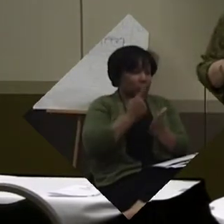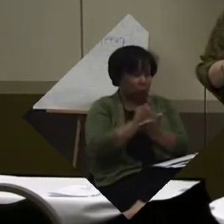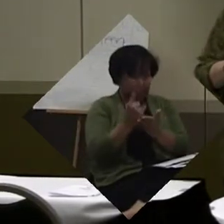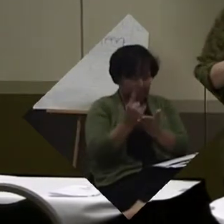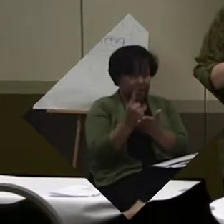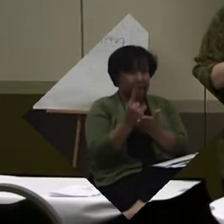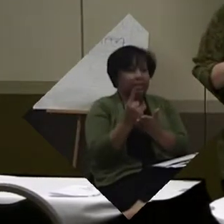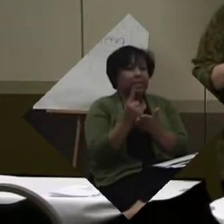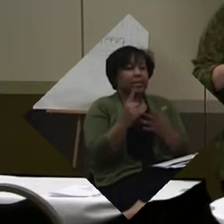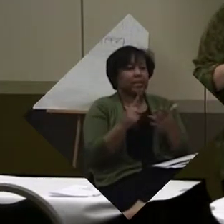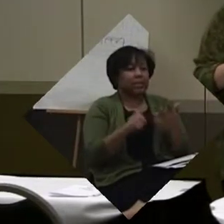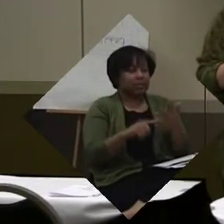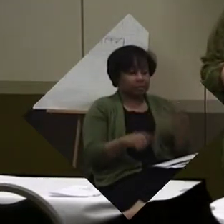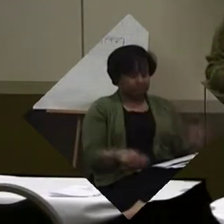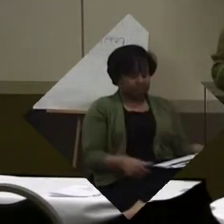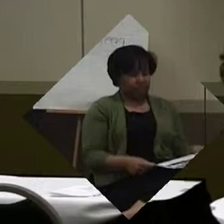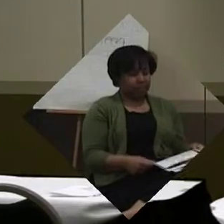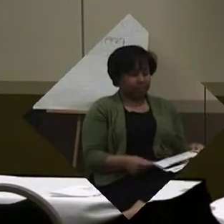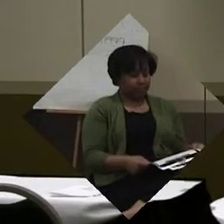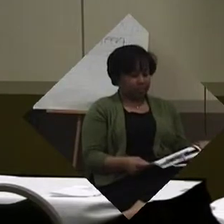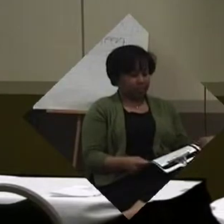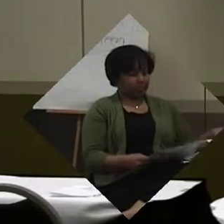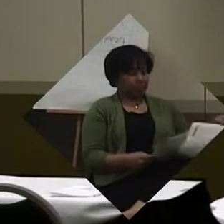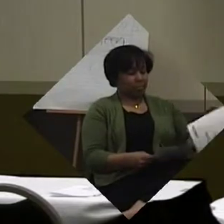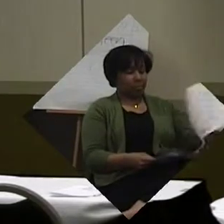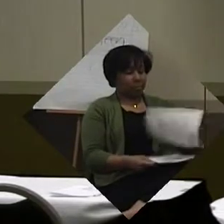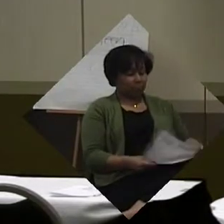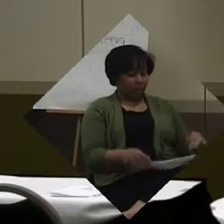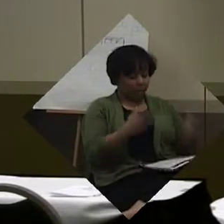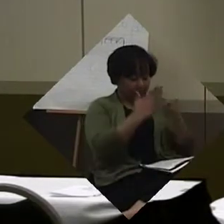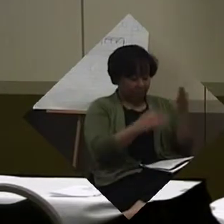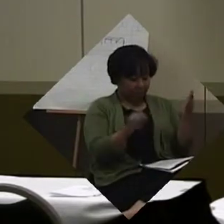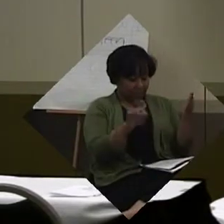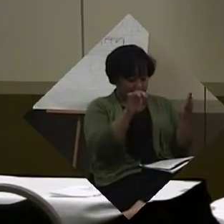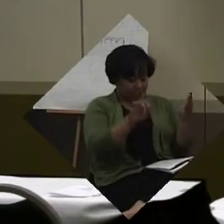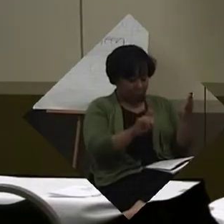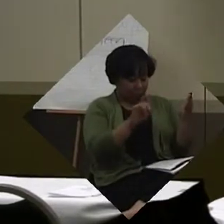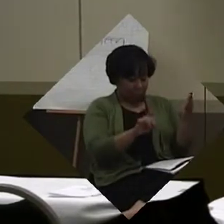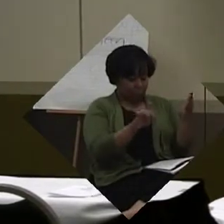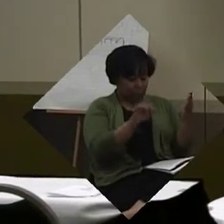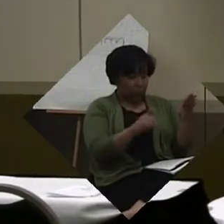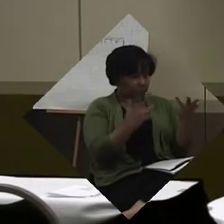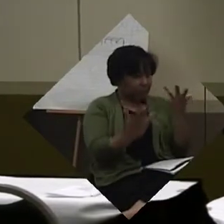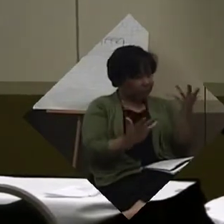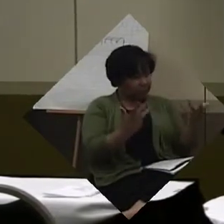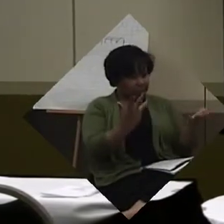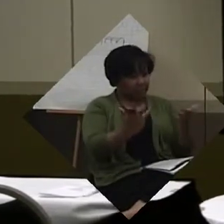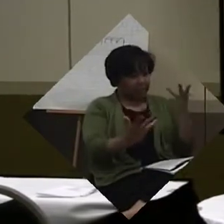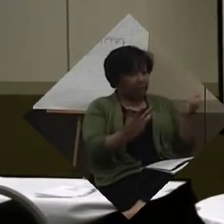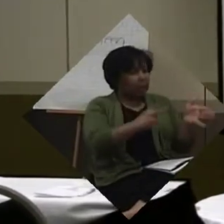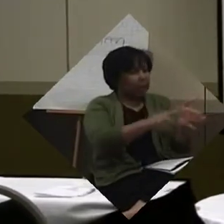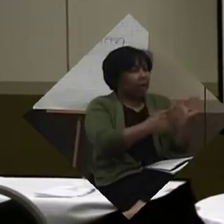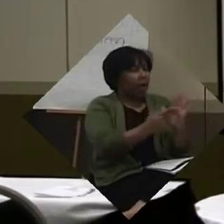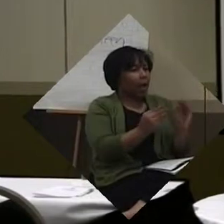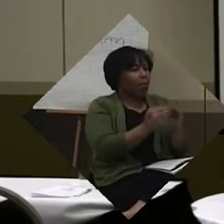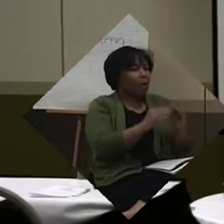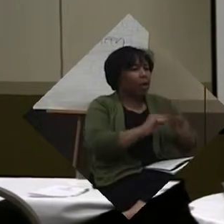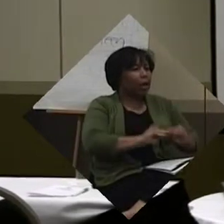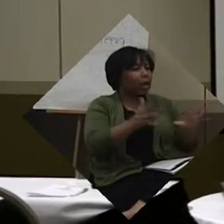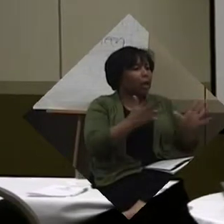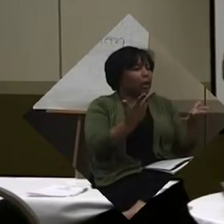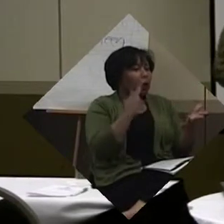week. Okay, so that's something that would need to be kind of defined a little more